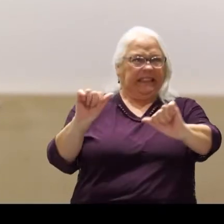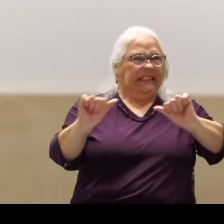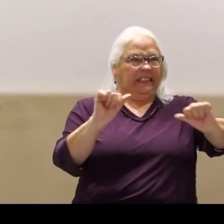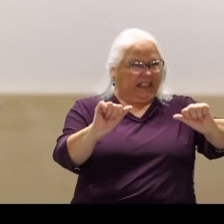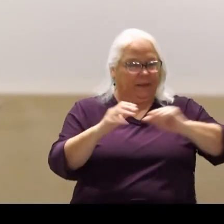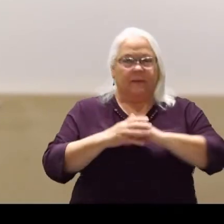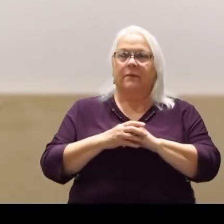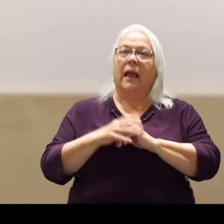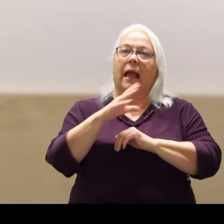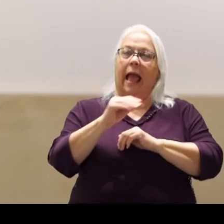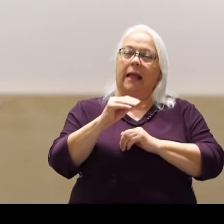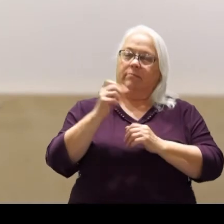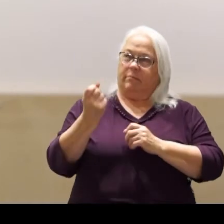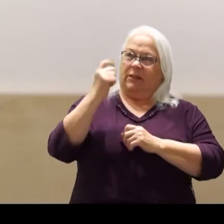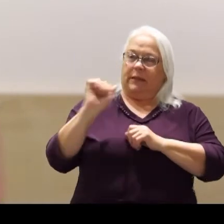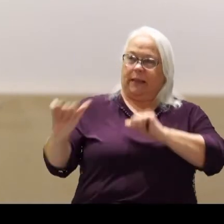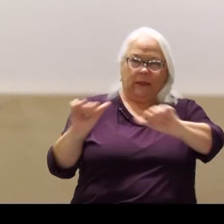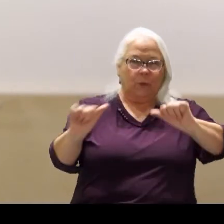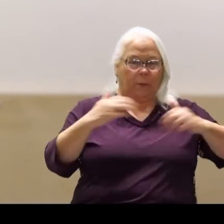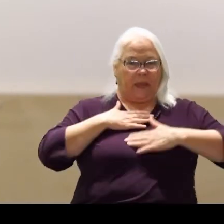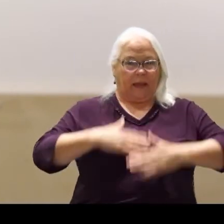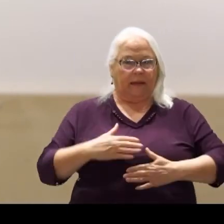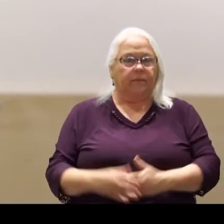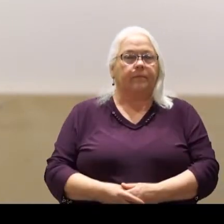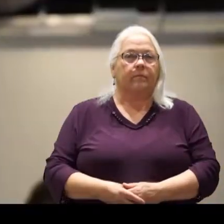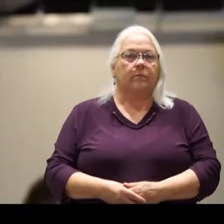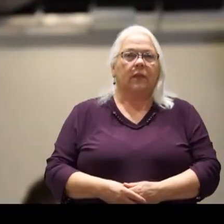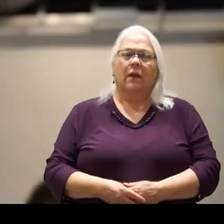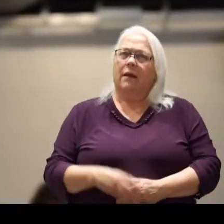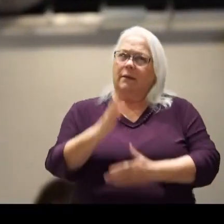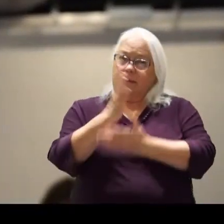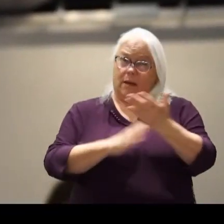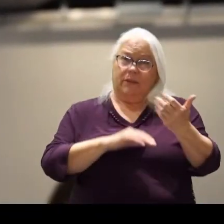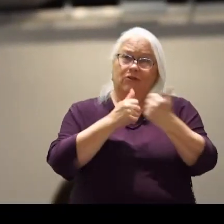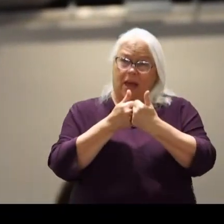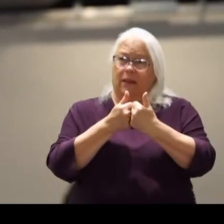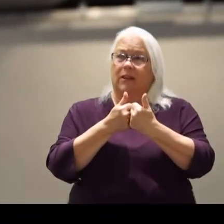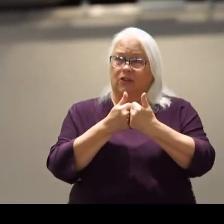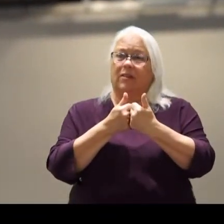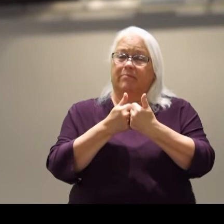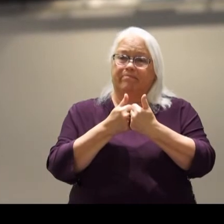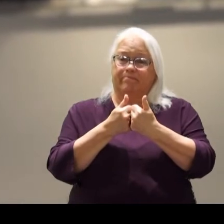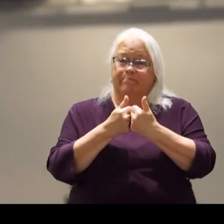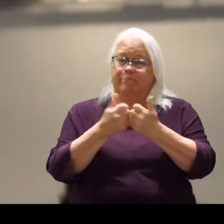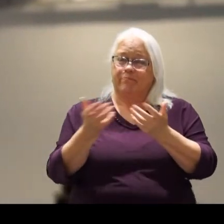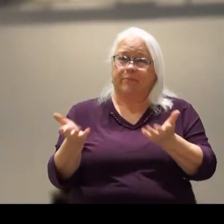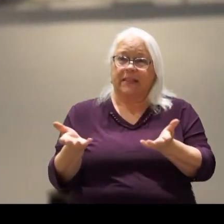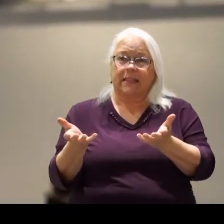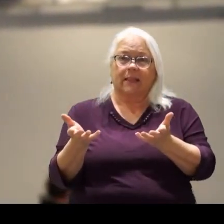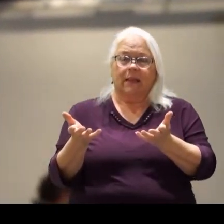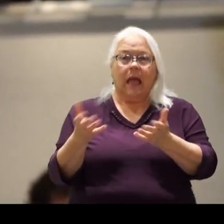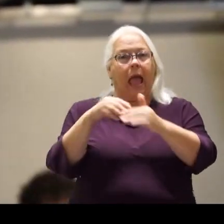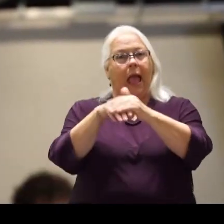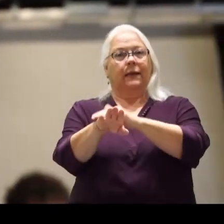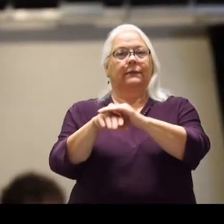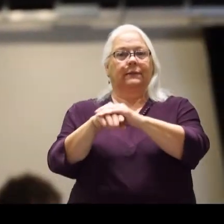Very organic and just getting into our own bodies. Some of the challenges that we face in these classes